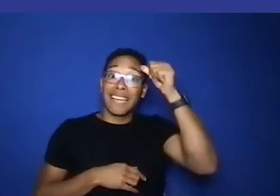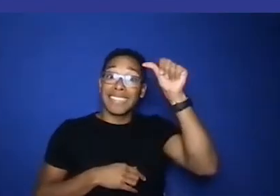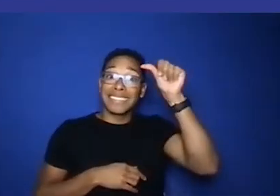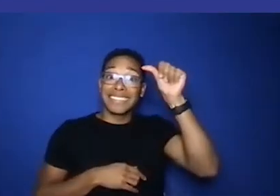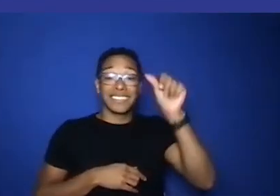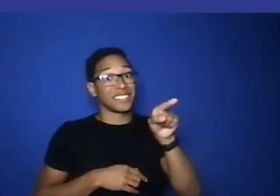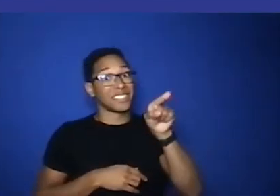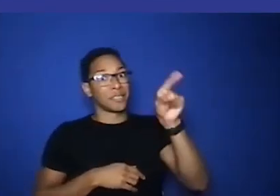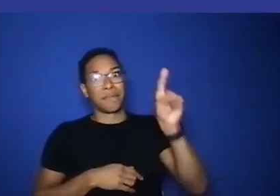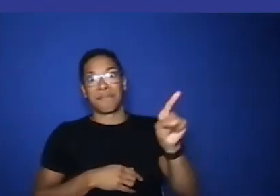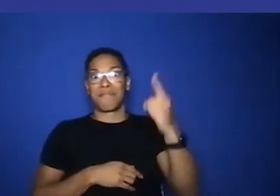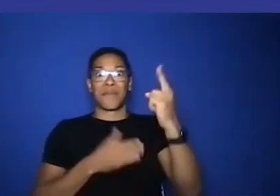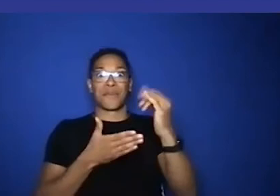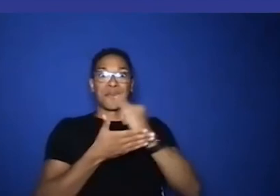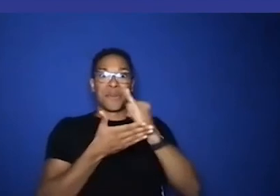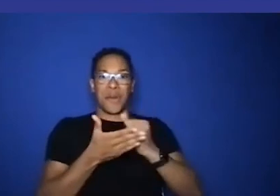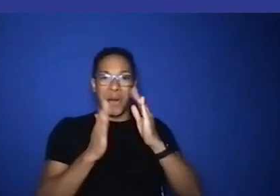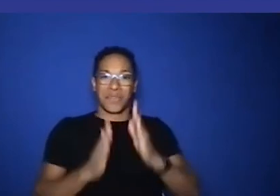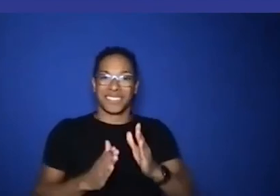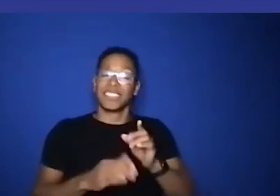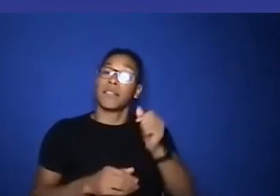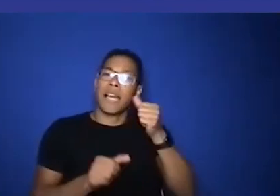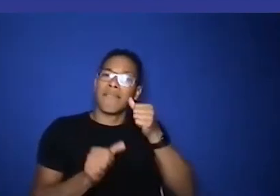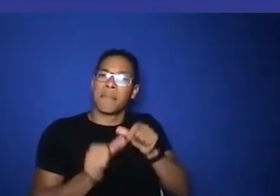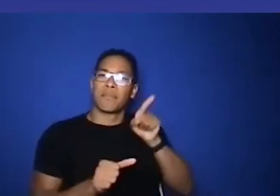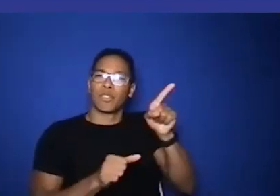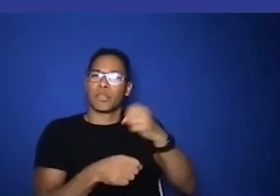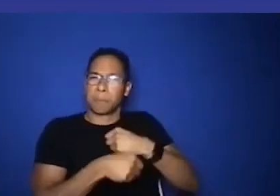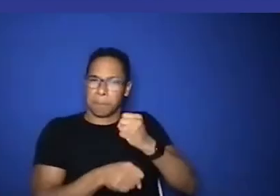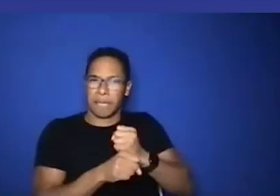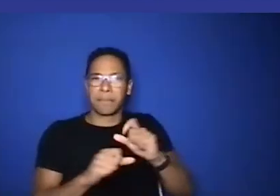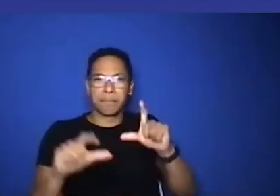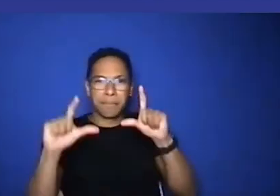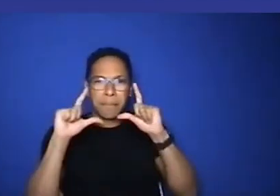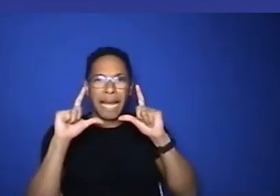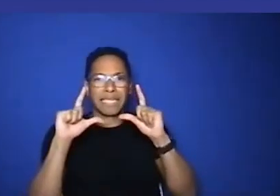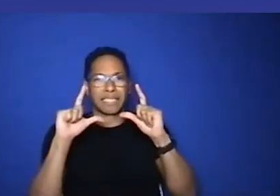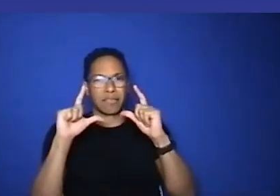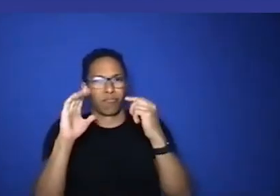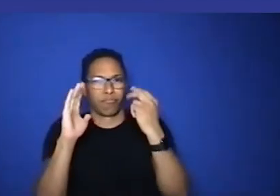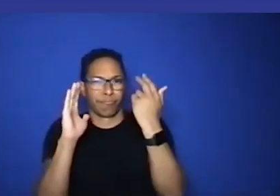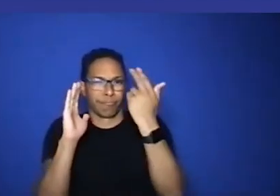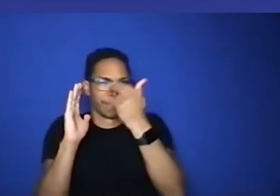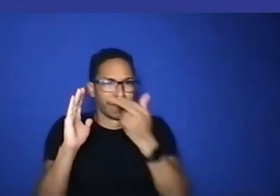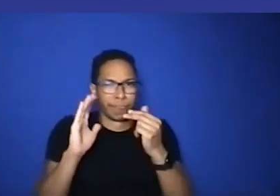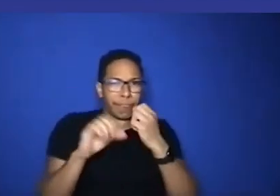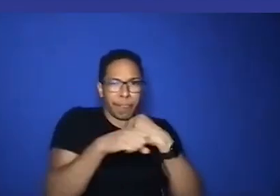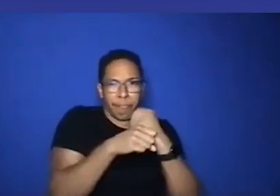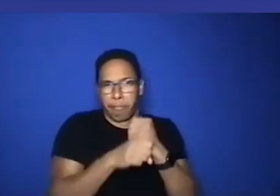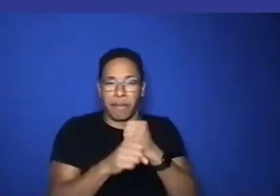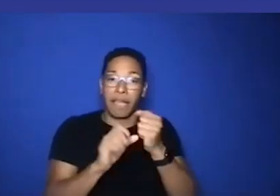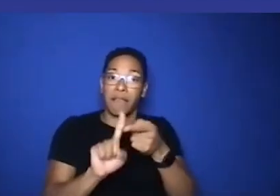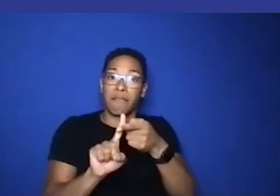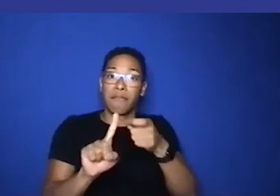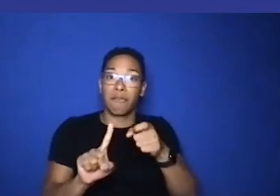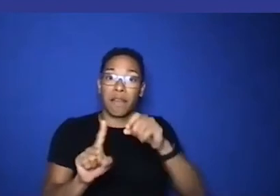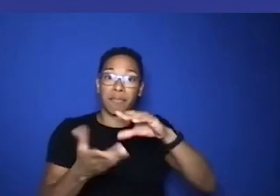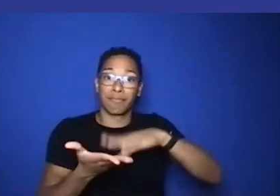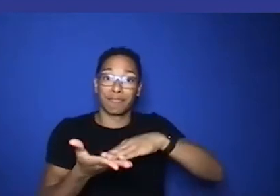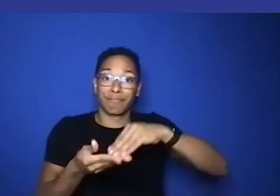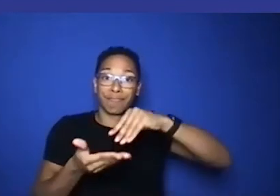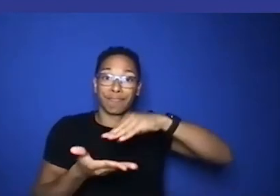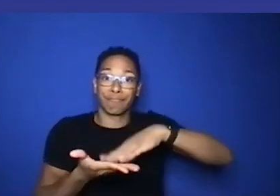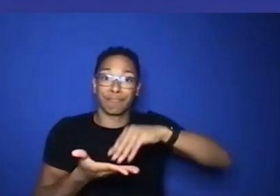who I knew, she made masks, and she was a potter, and she made masks out of clay, and so